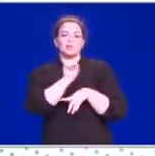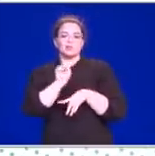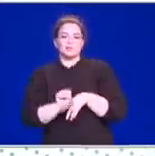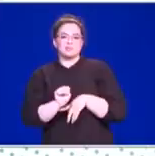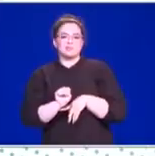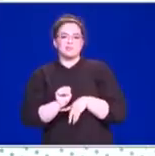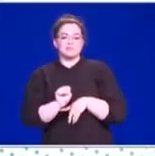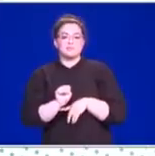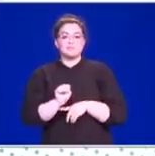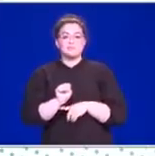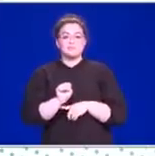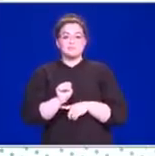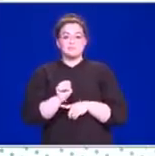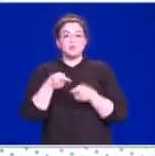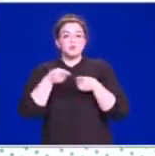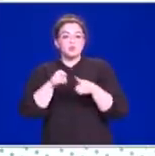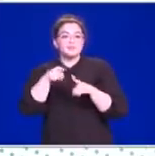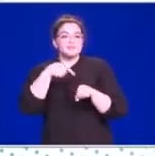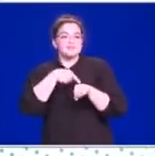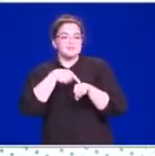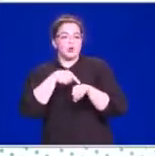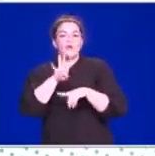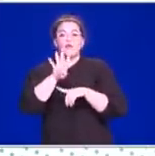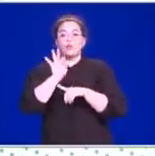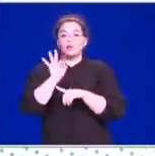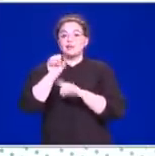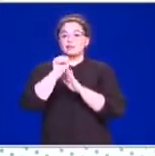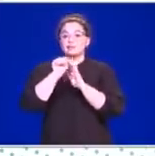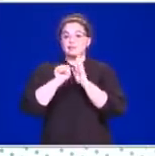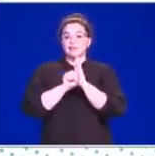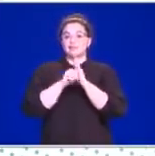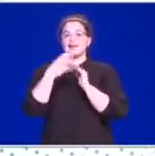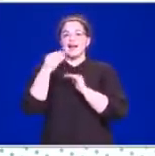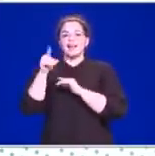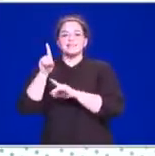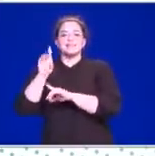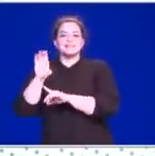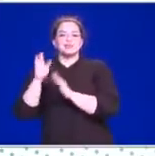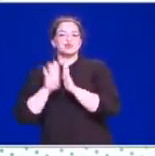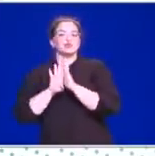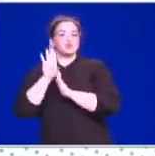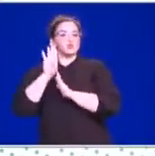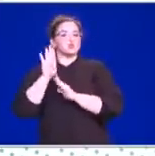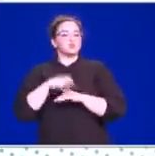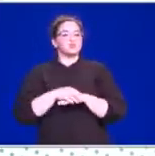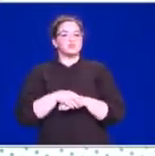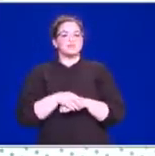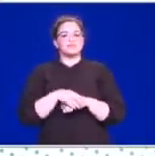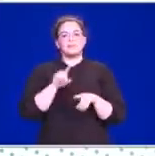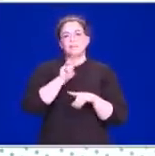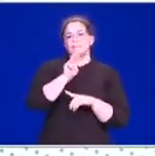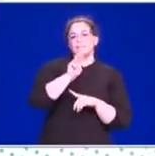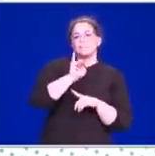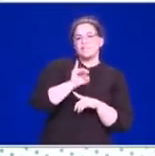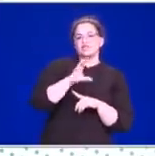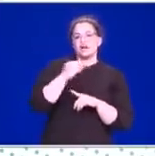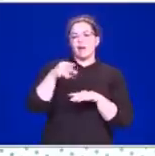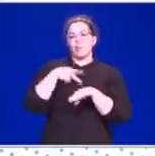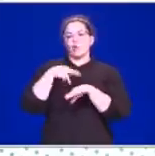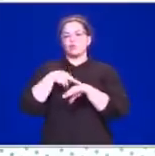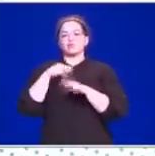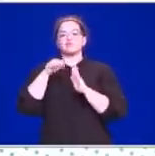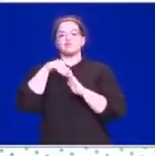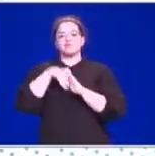South. During this decade, 49 states and the District of Columbia grew, with Michigan and Puerto Rico declining in